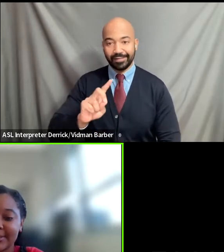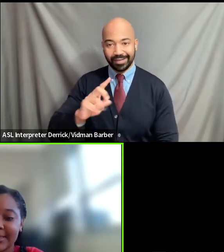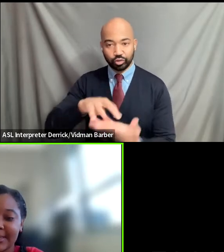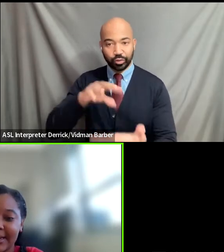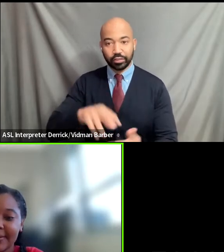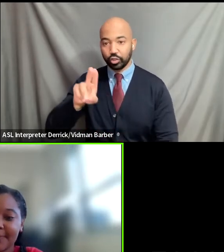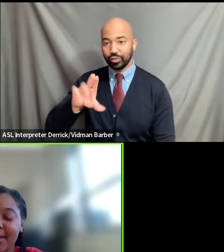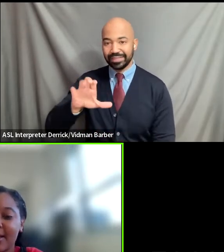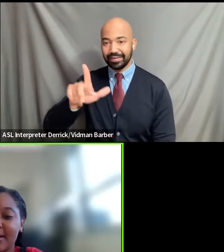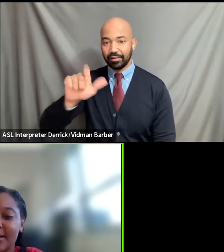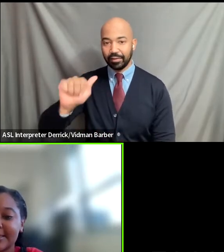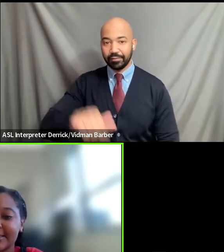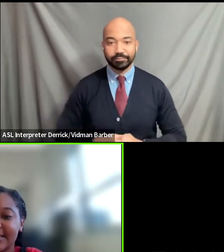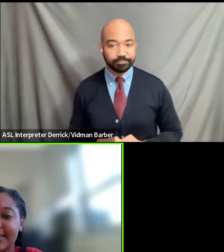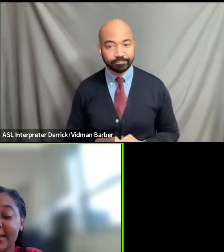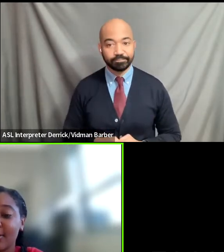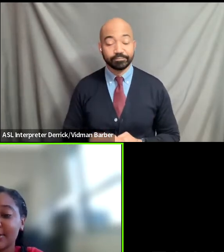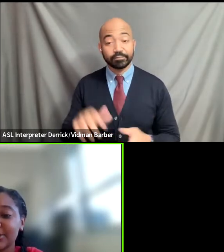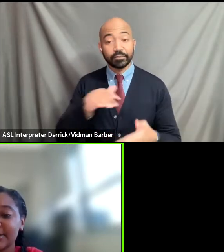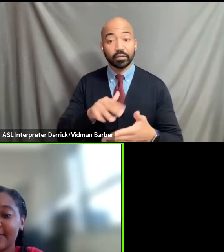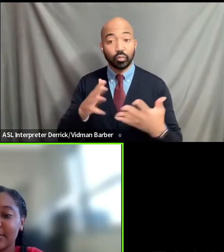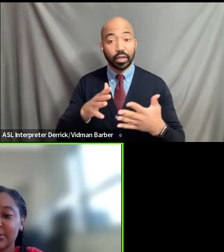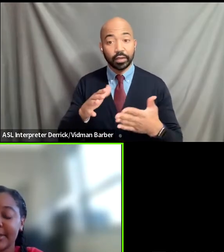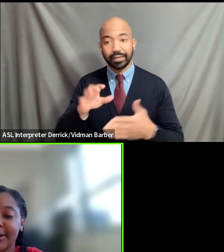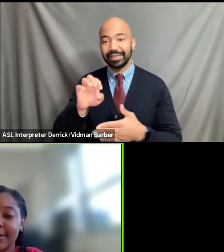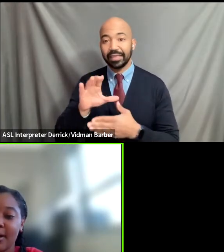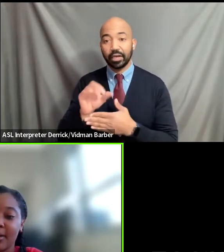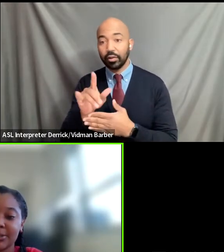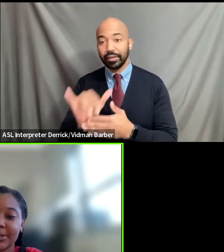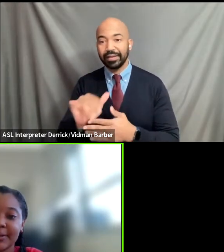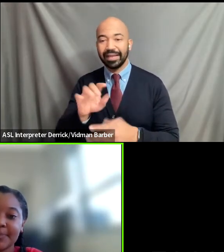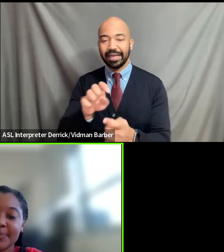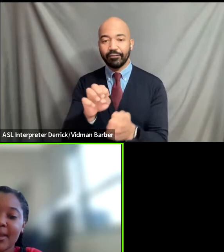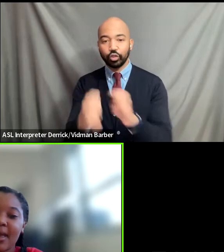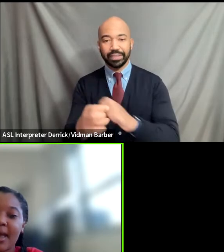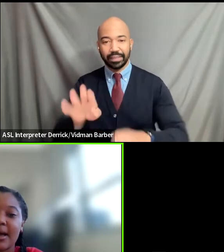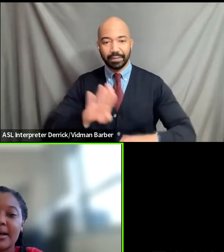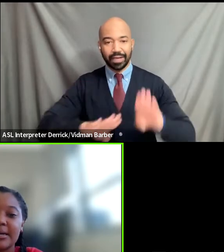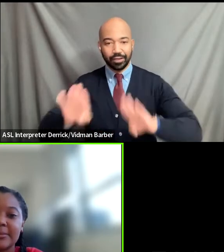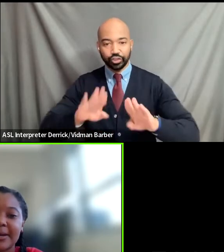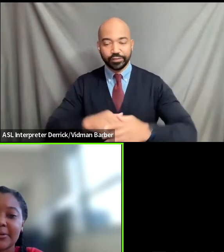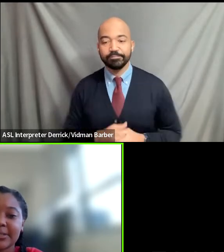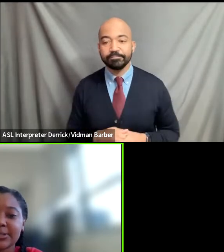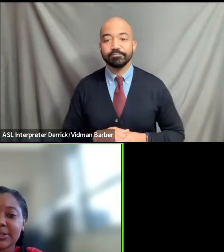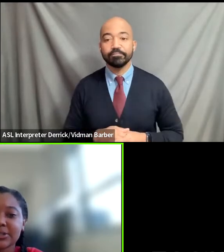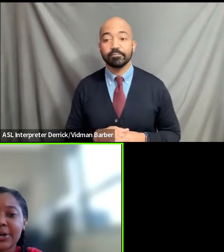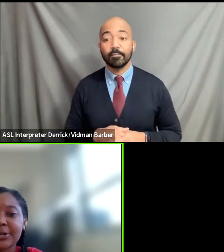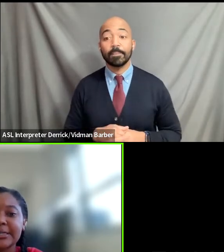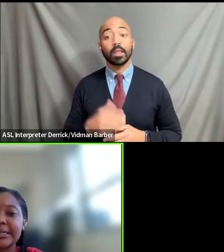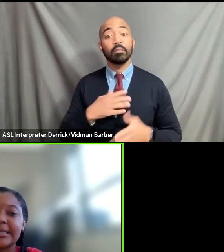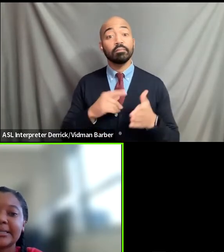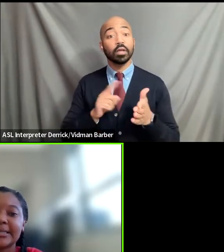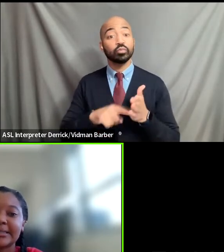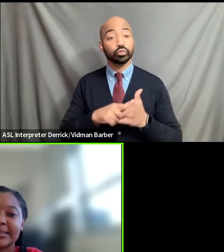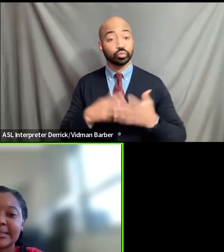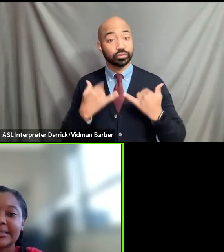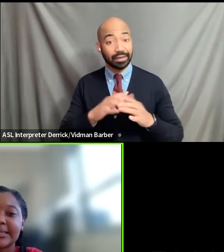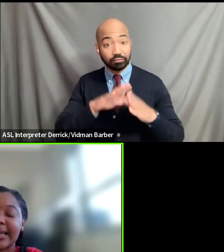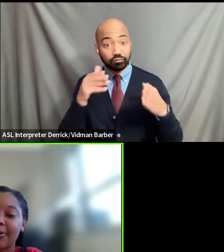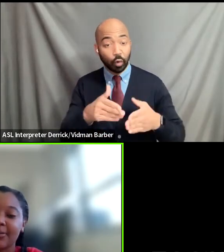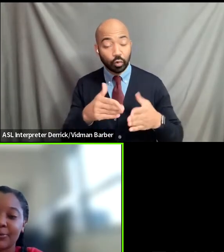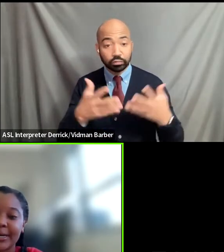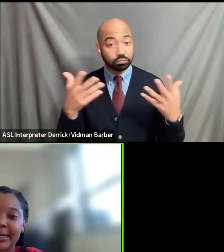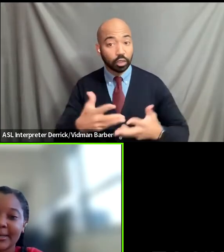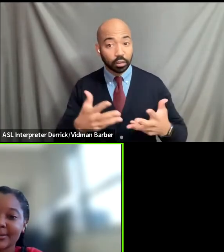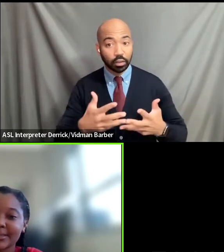at UCLA. I study ecology and evolutionary biology. My research currently assesses